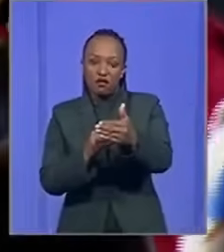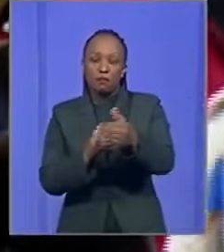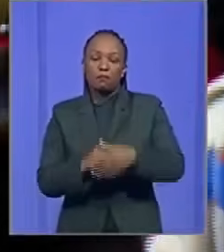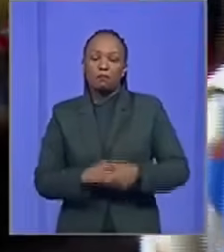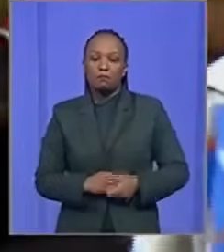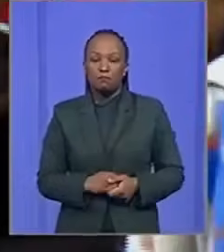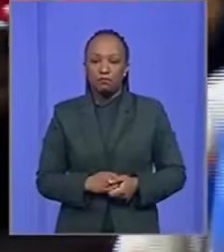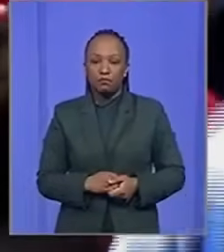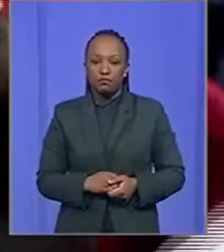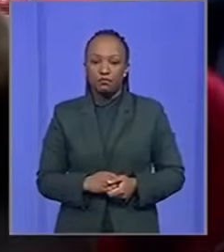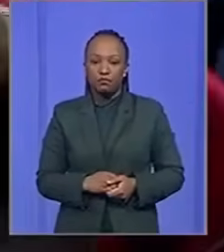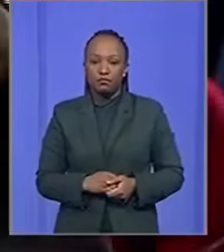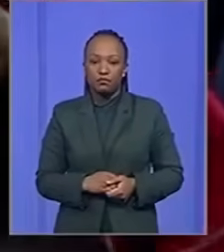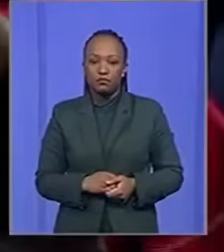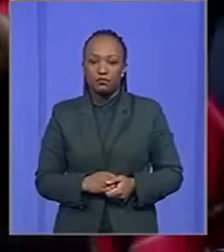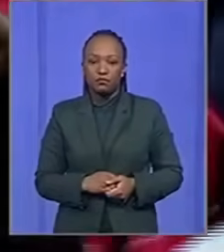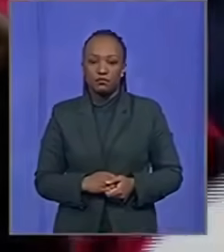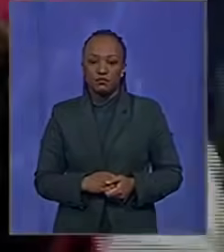2024.